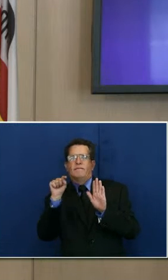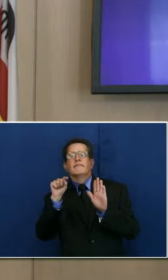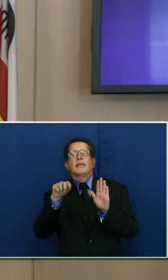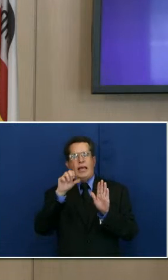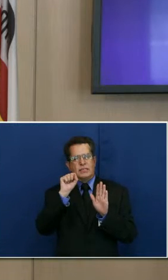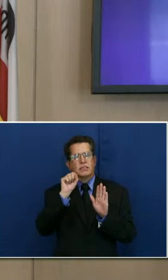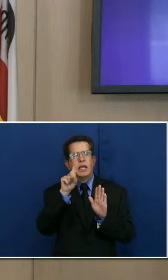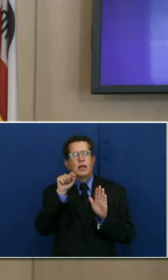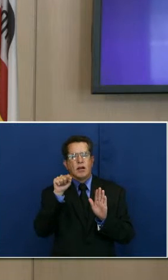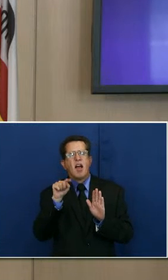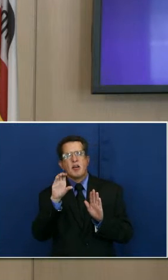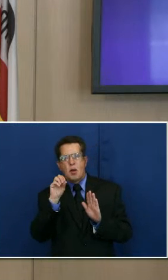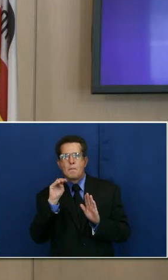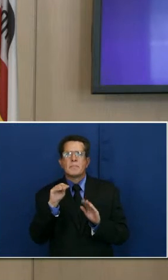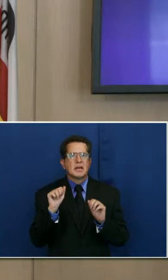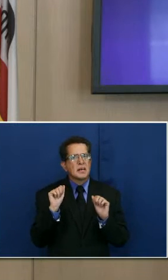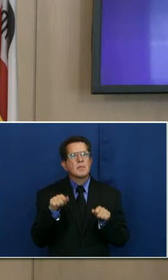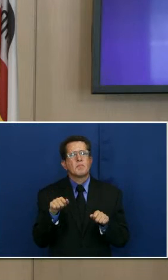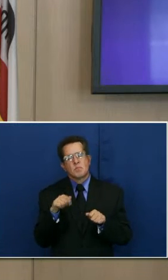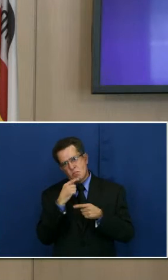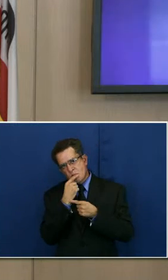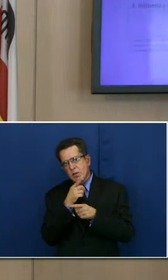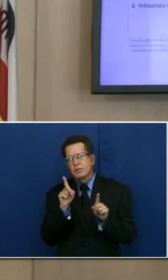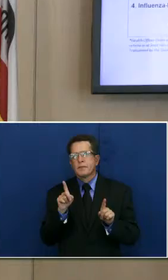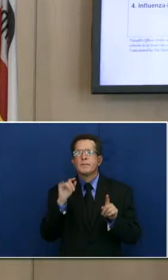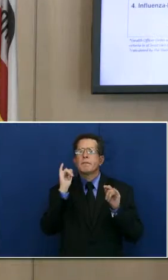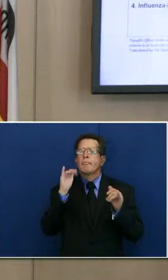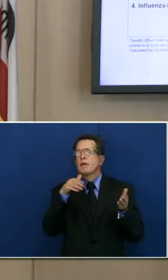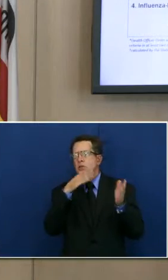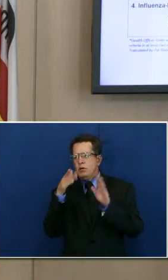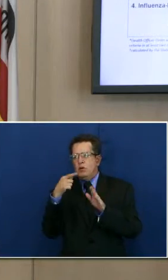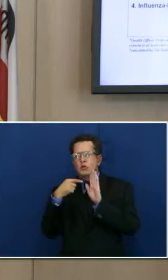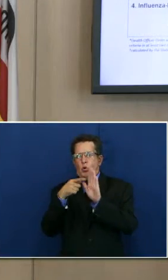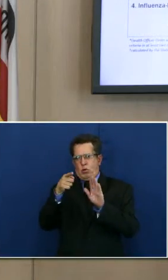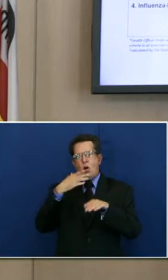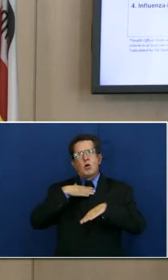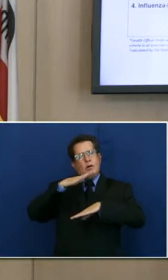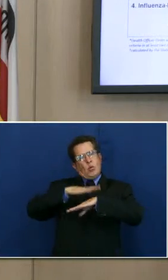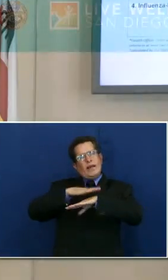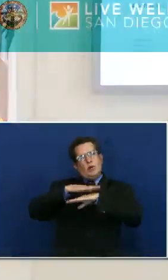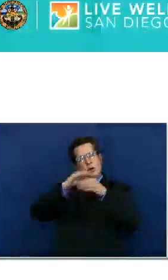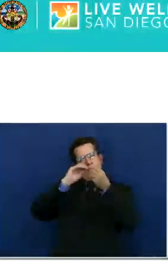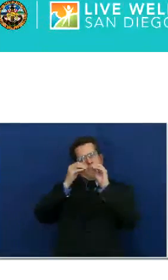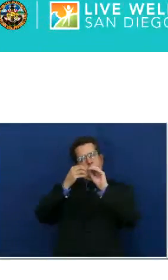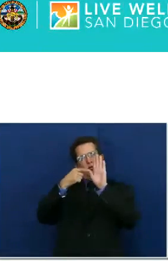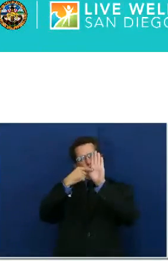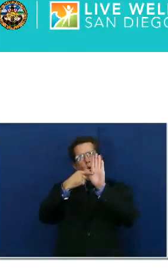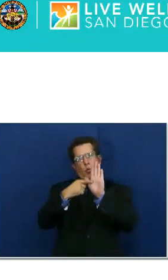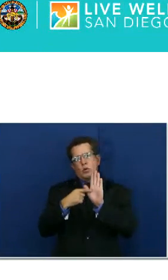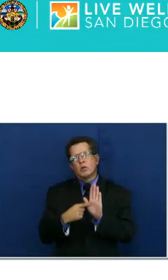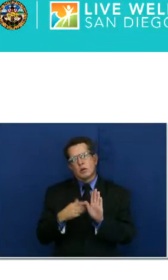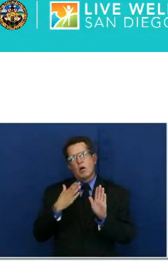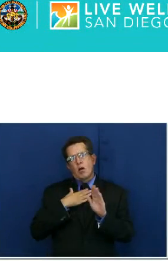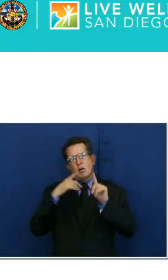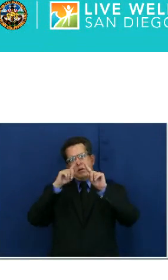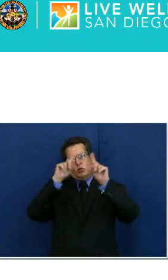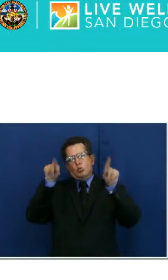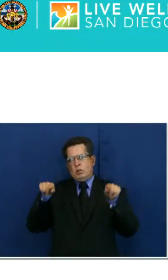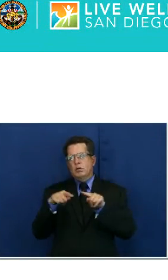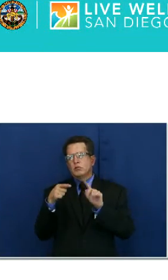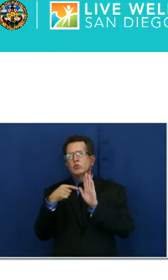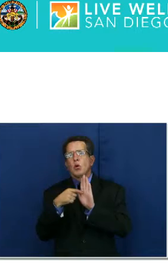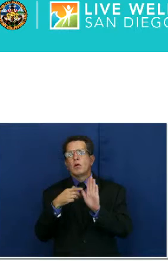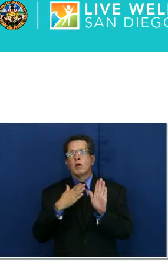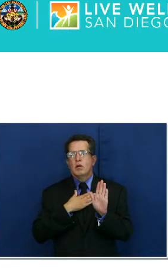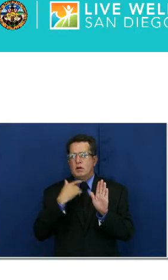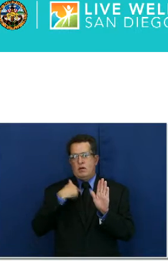www.coronavirus-sd.com. Now let's move to our triggers dashboard, and as you will see here, our